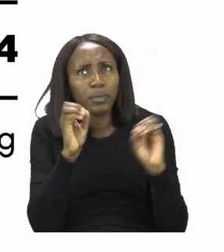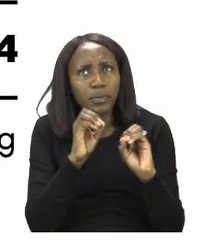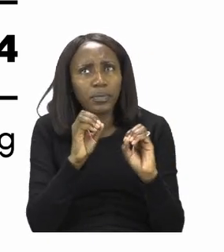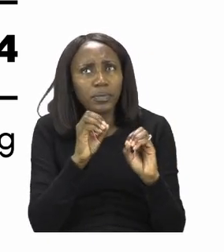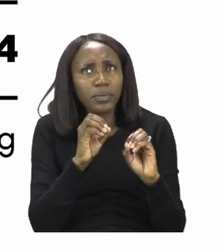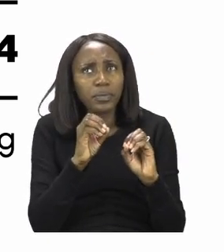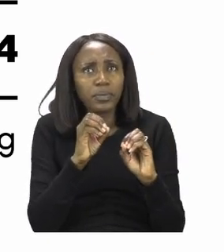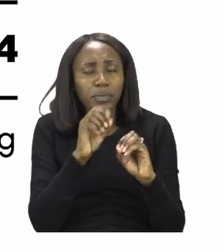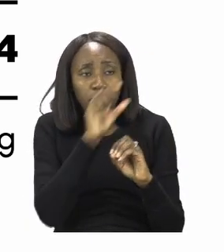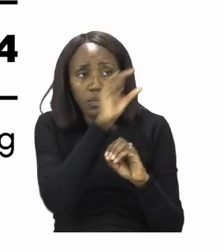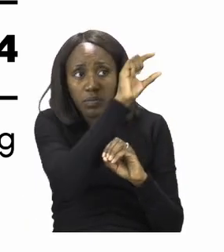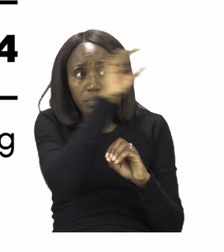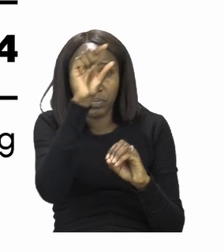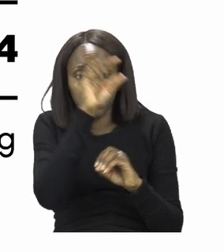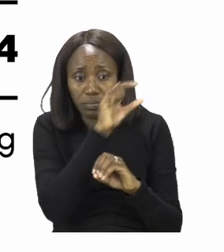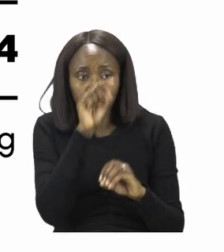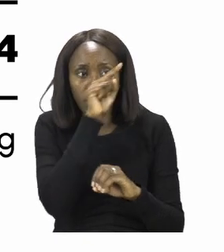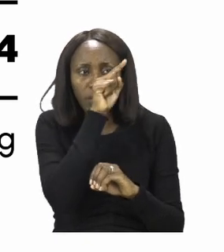top.